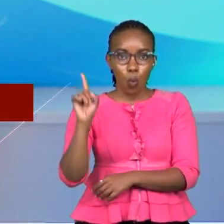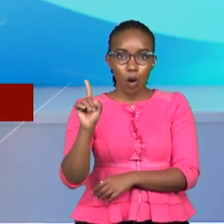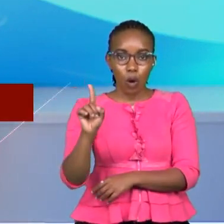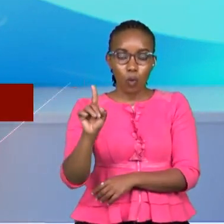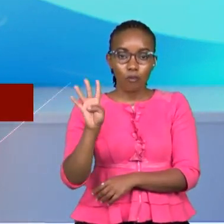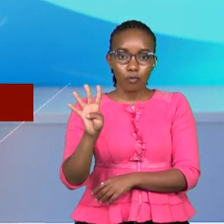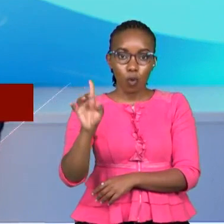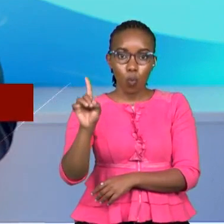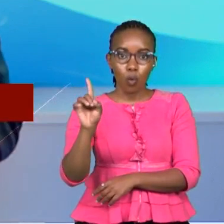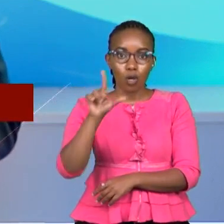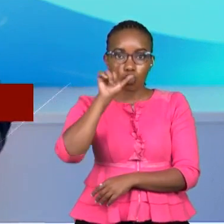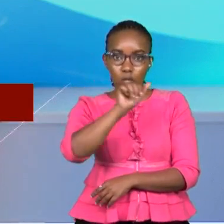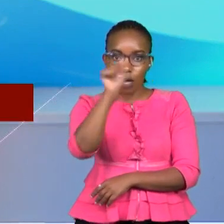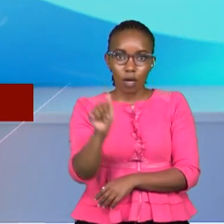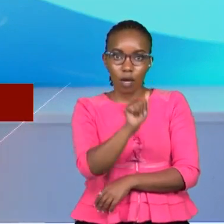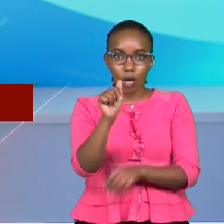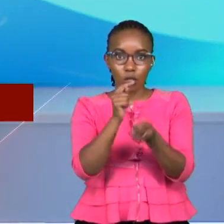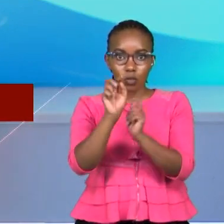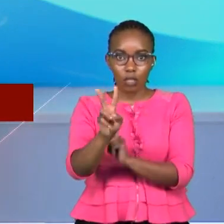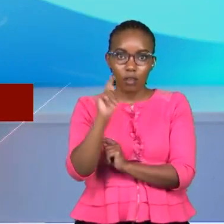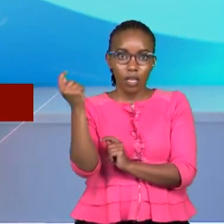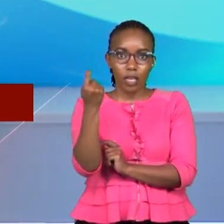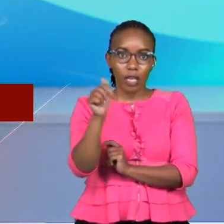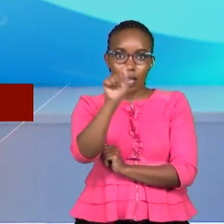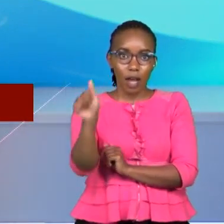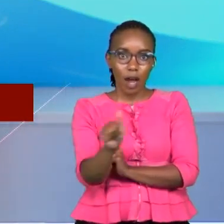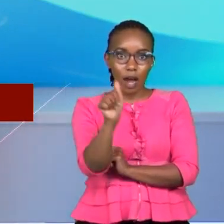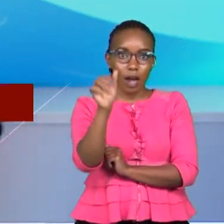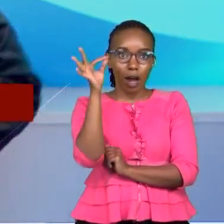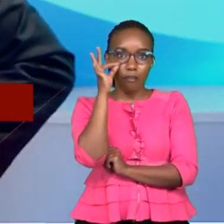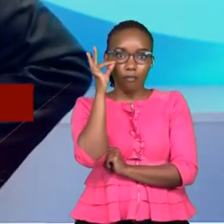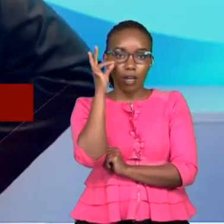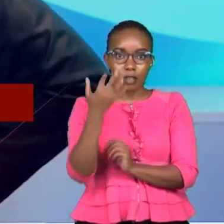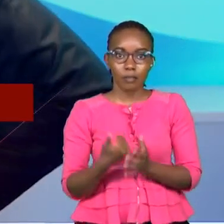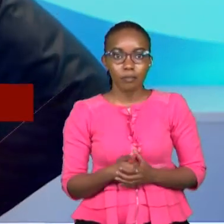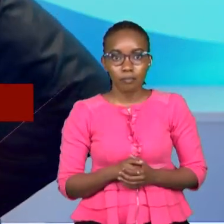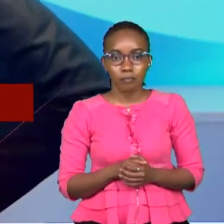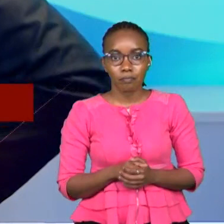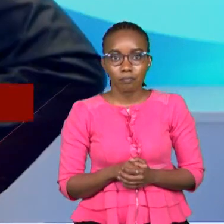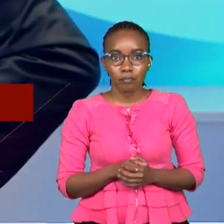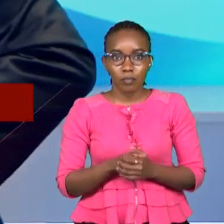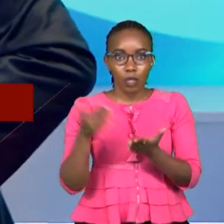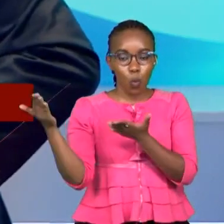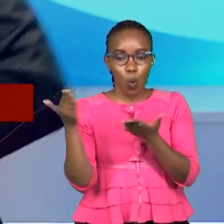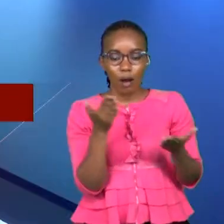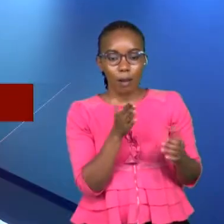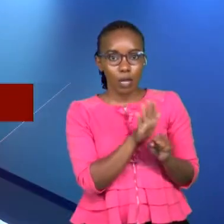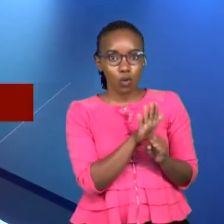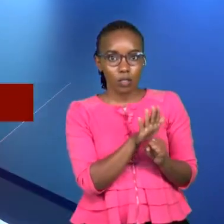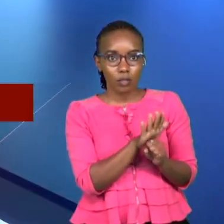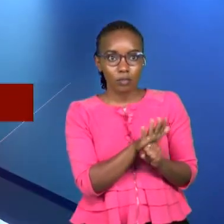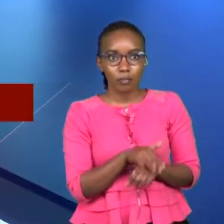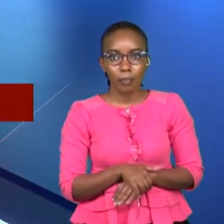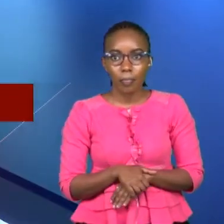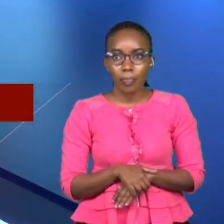on Twitter at Switch TV Kenya at Fred Mwitiriri. Let's get right into it, gentlemen. Karibuni sana. Asante.